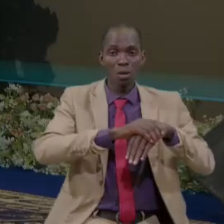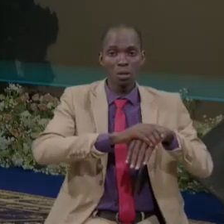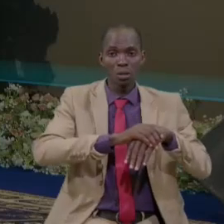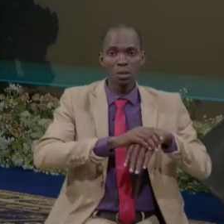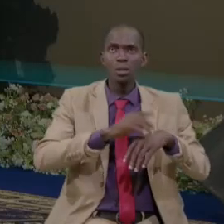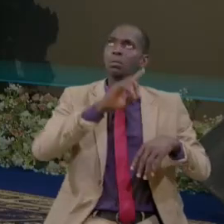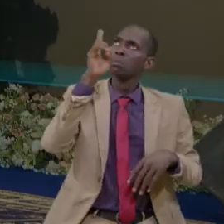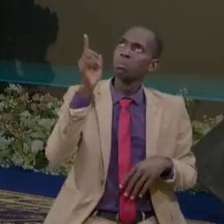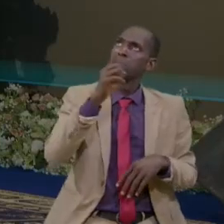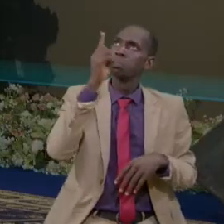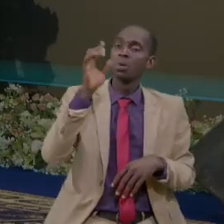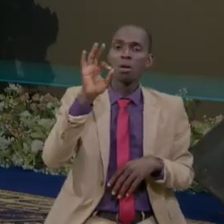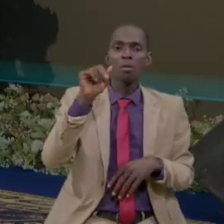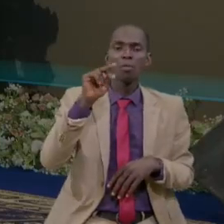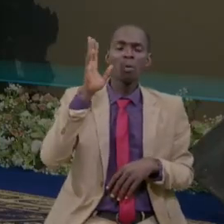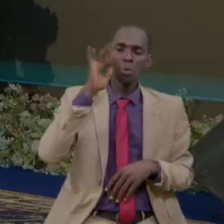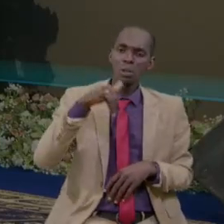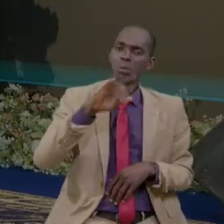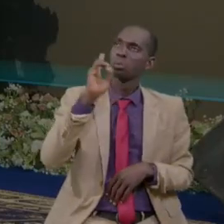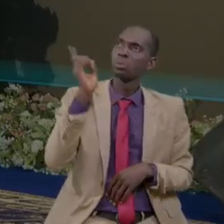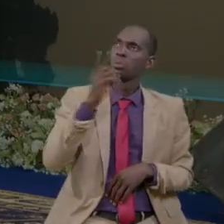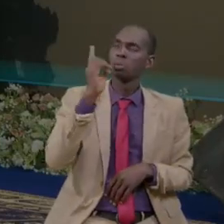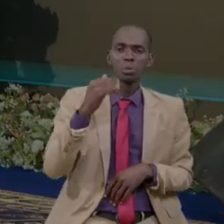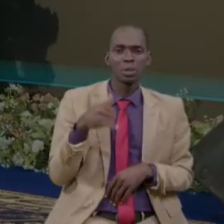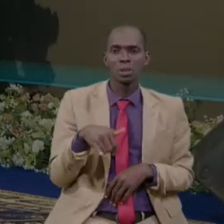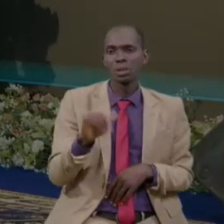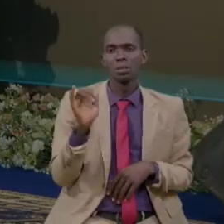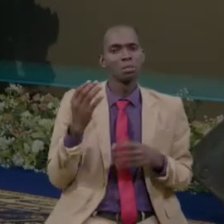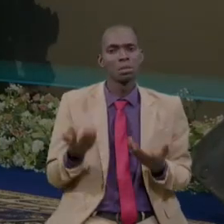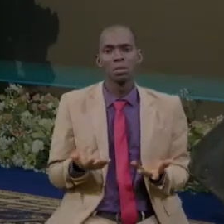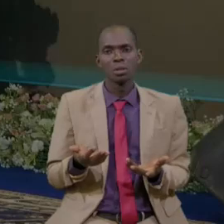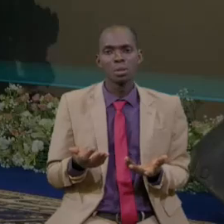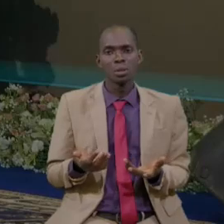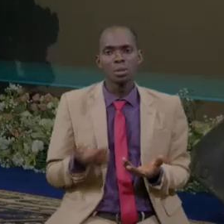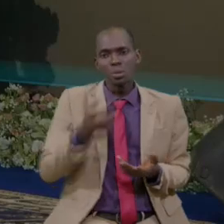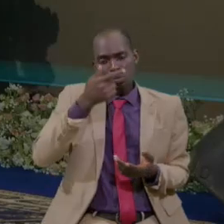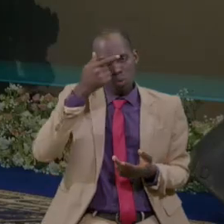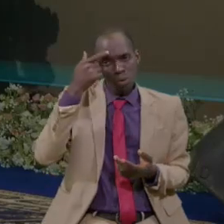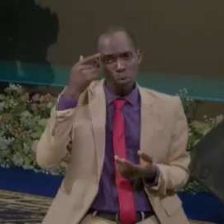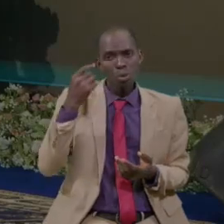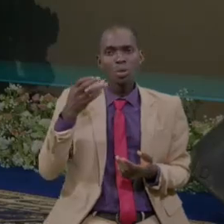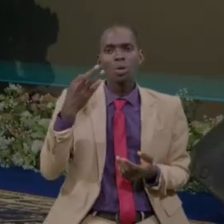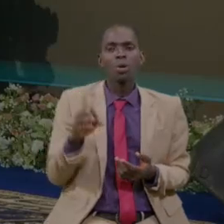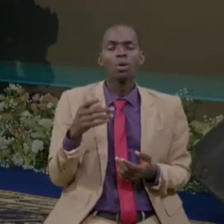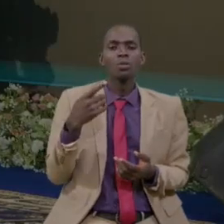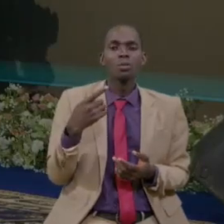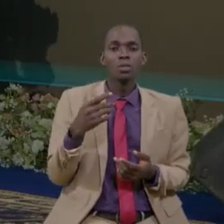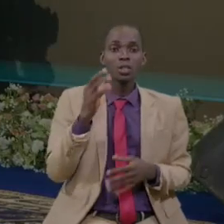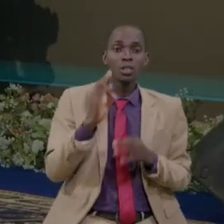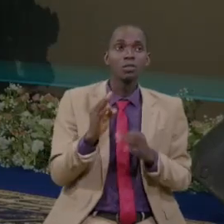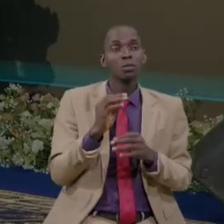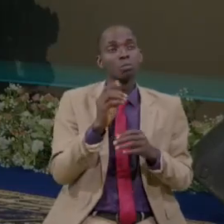turning without that light because of the momentum it had gathered. All the